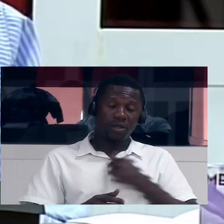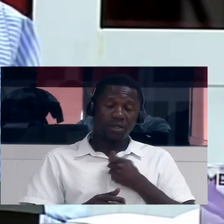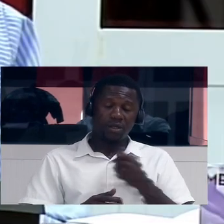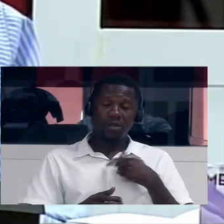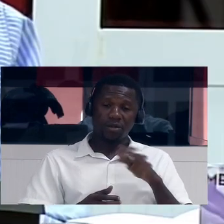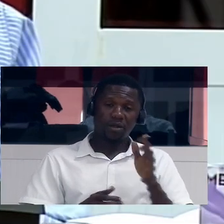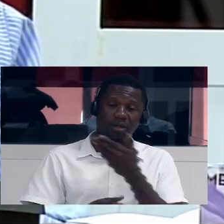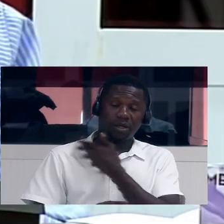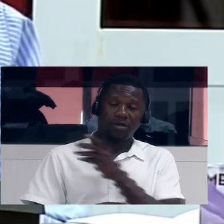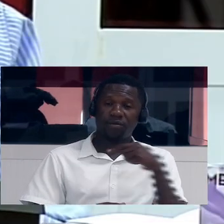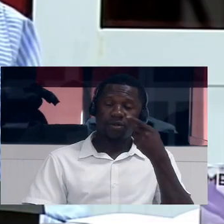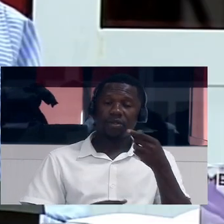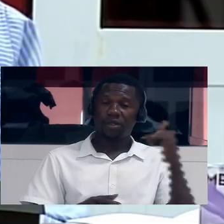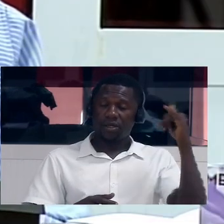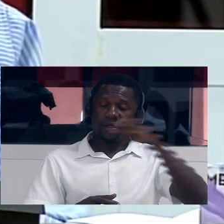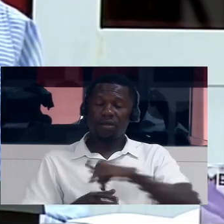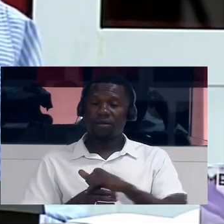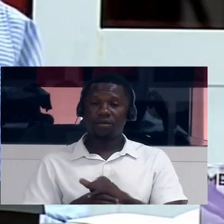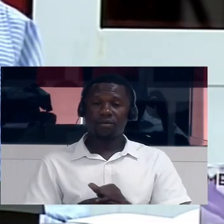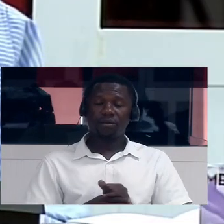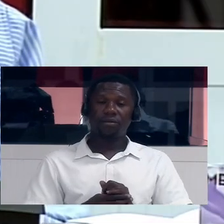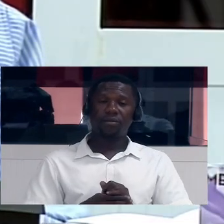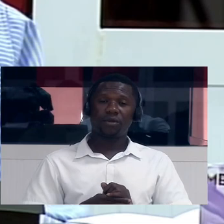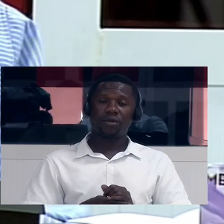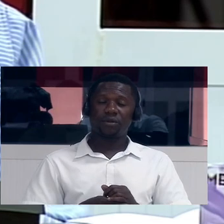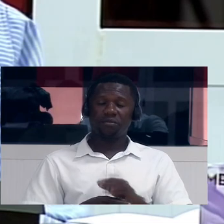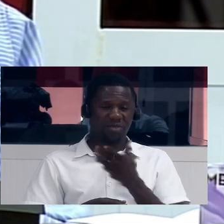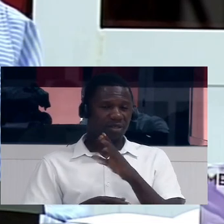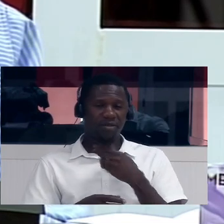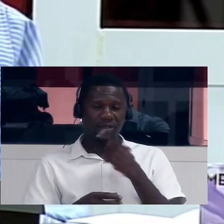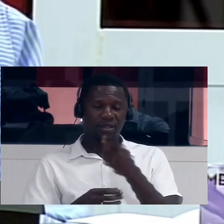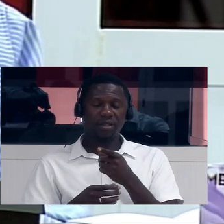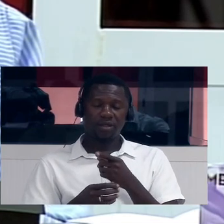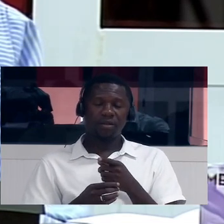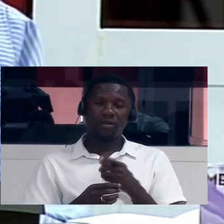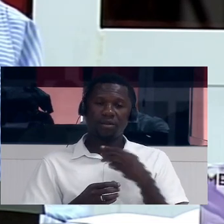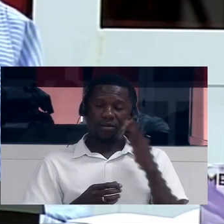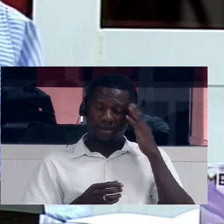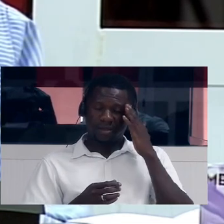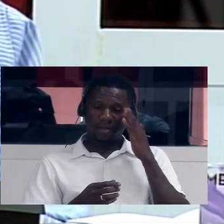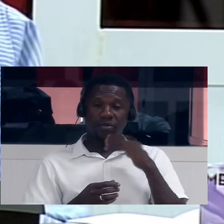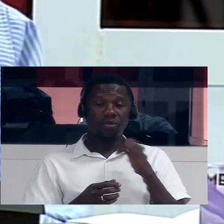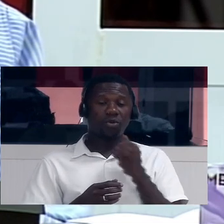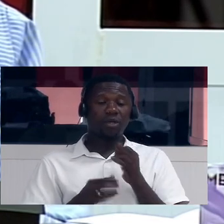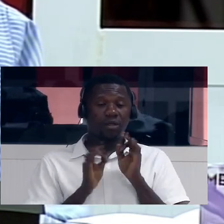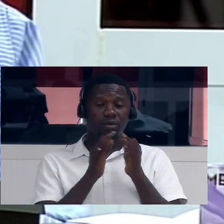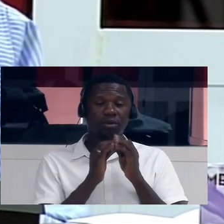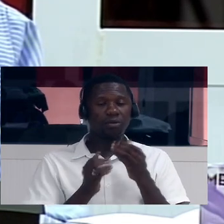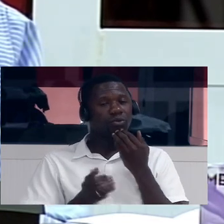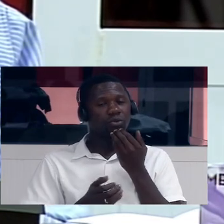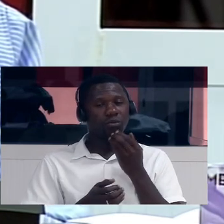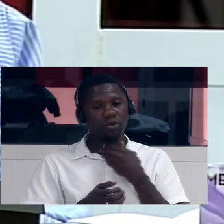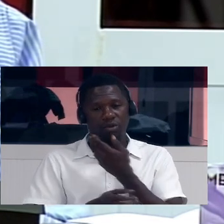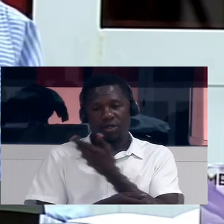That is not true. I think these are all make-up stories, Council, because I told them that I am sorry, I will have to leave to go to the airport, and I am handing them